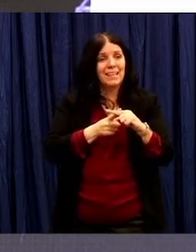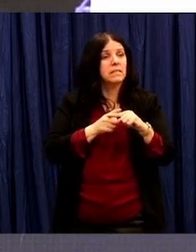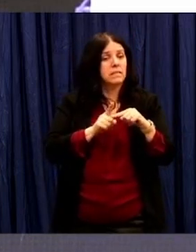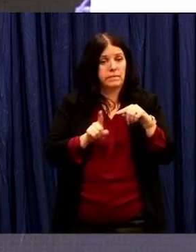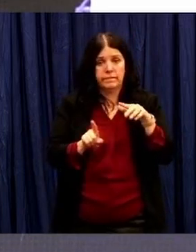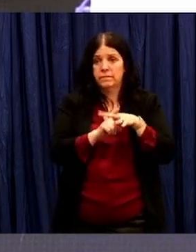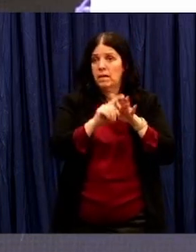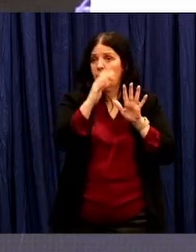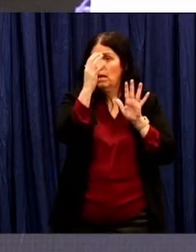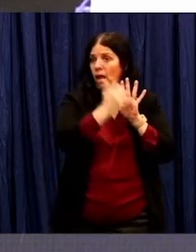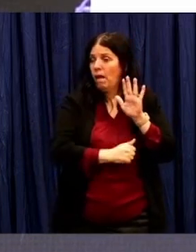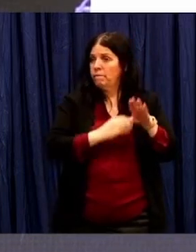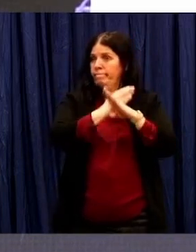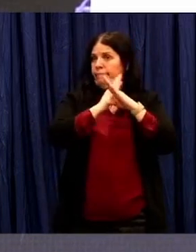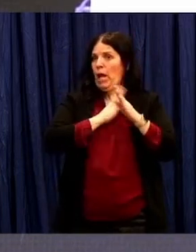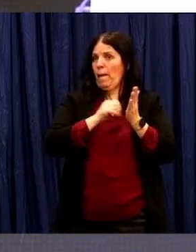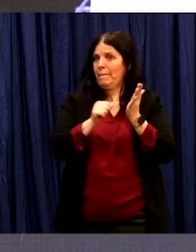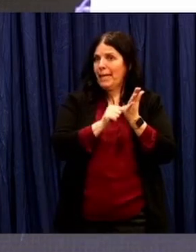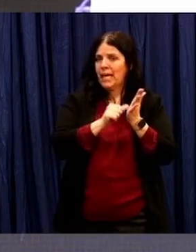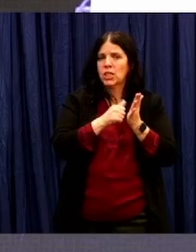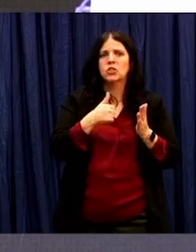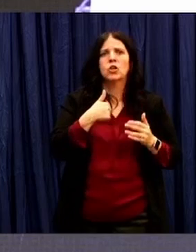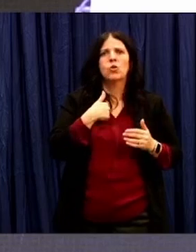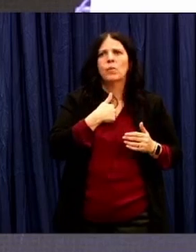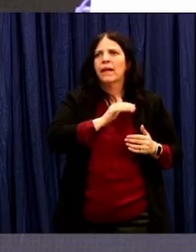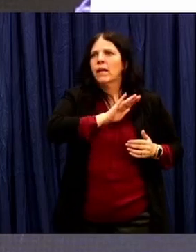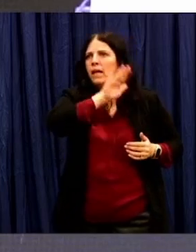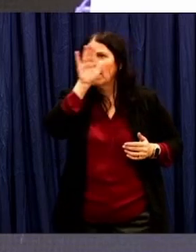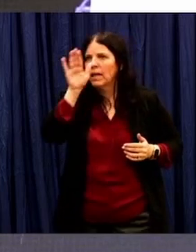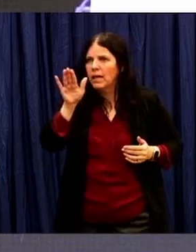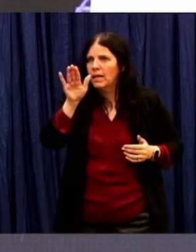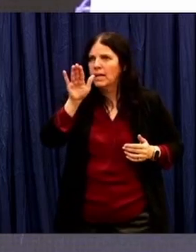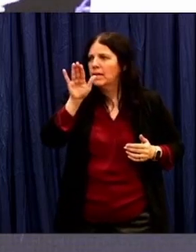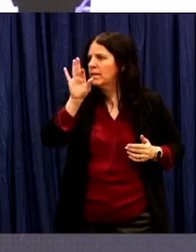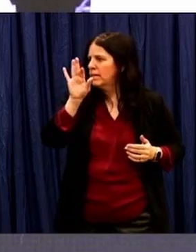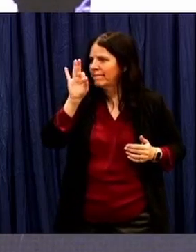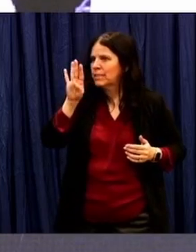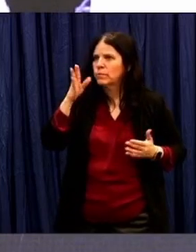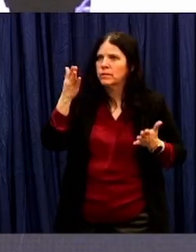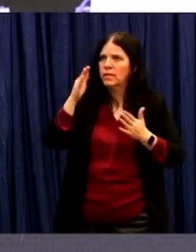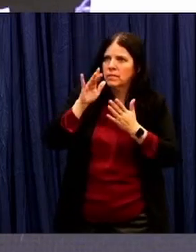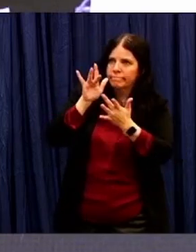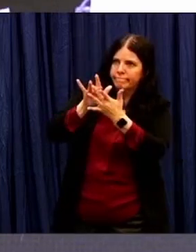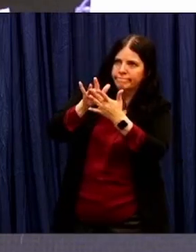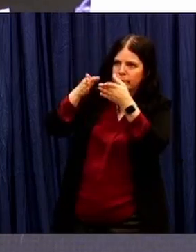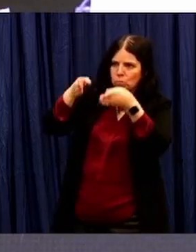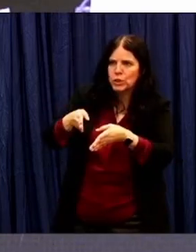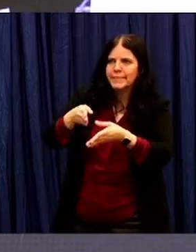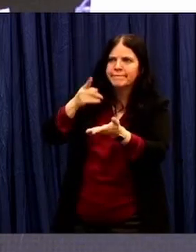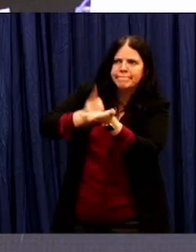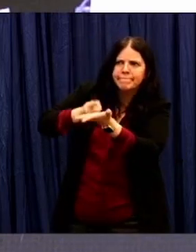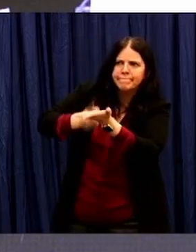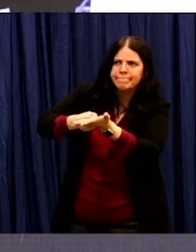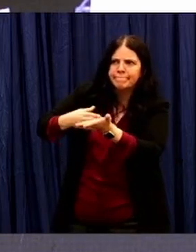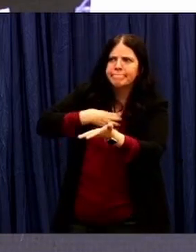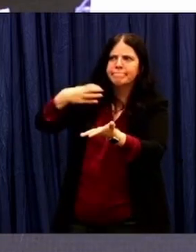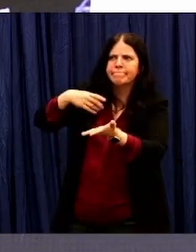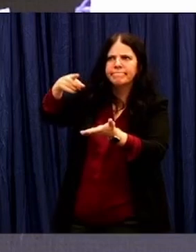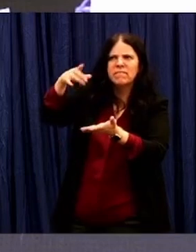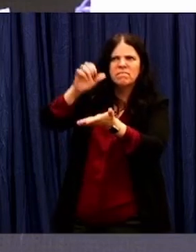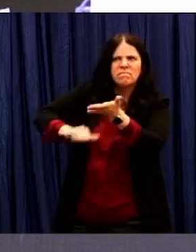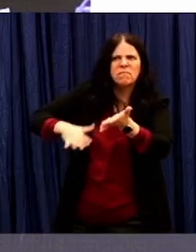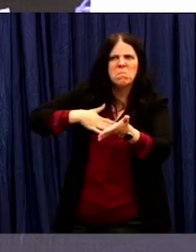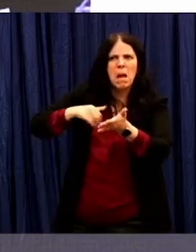those situations to specifically dispute the decisions of AI. When we talk about policy, I would like to request